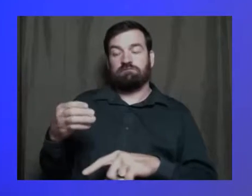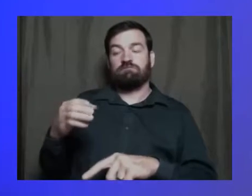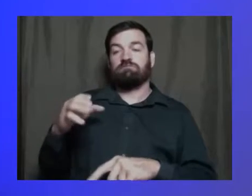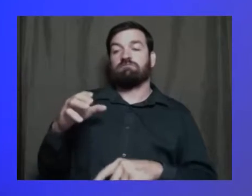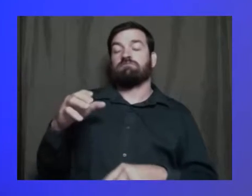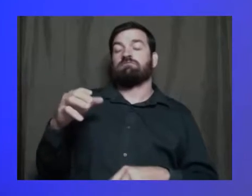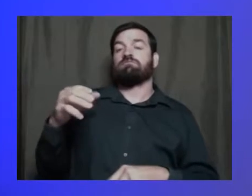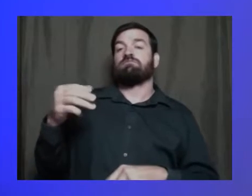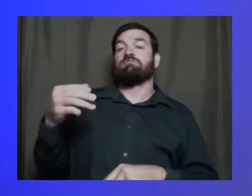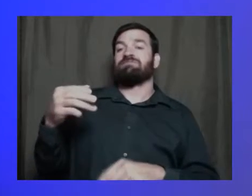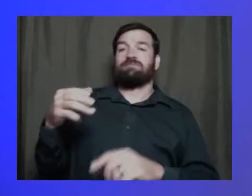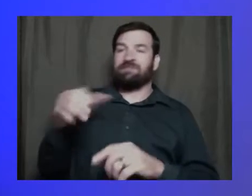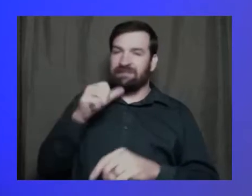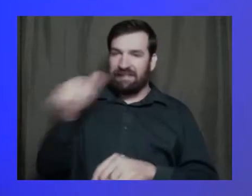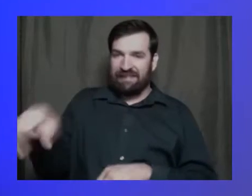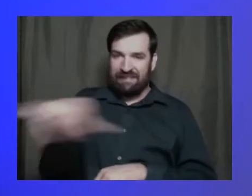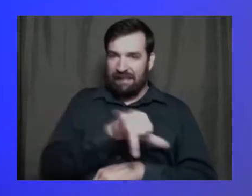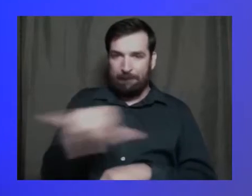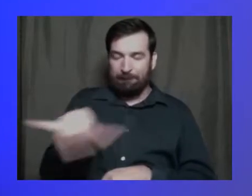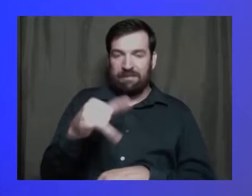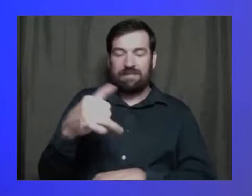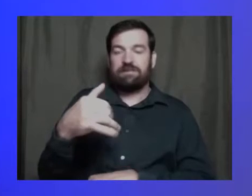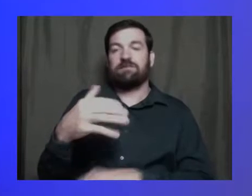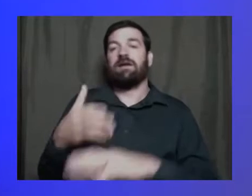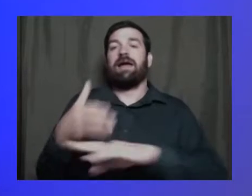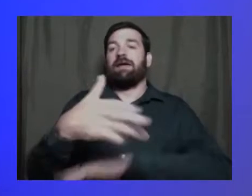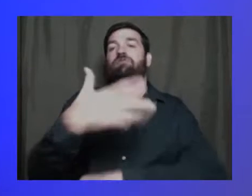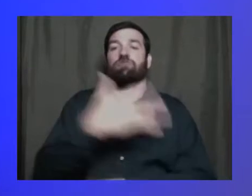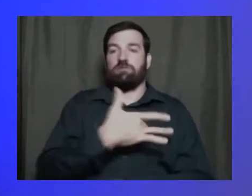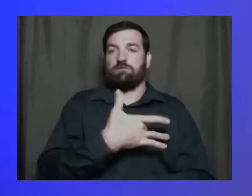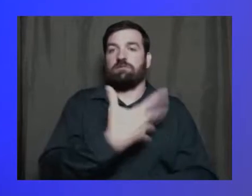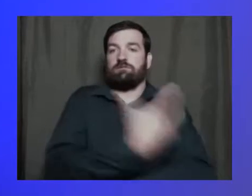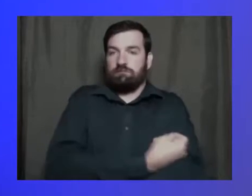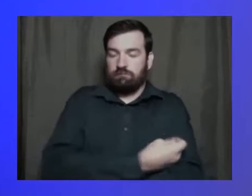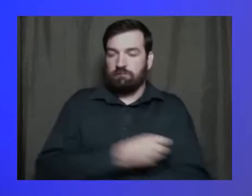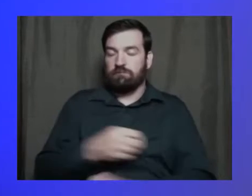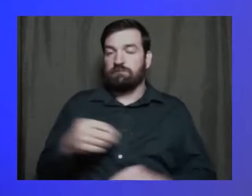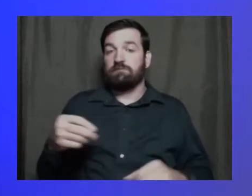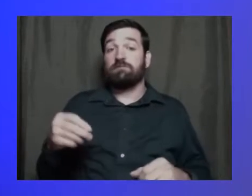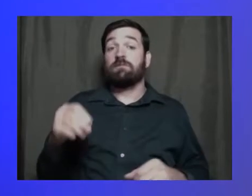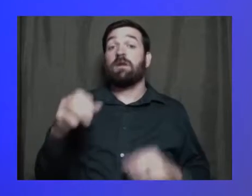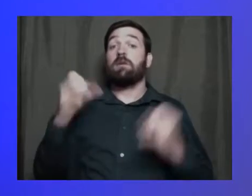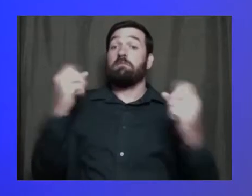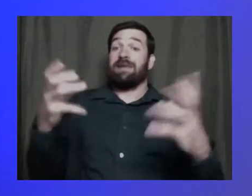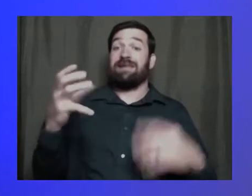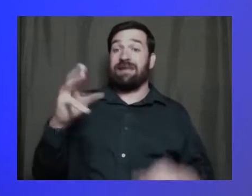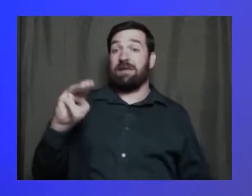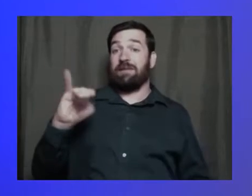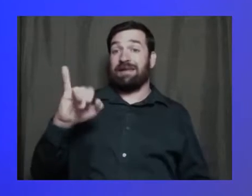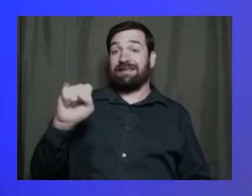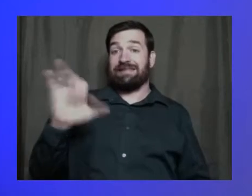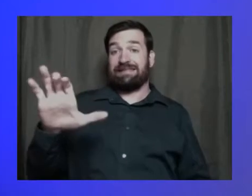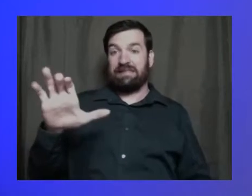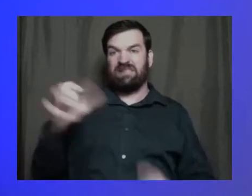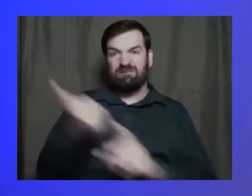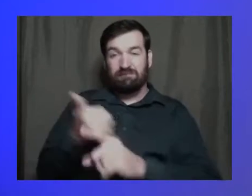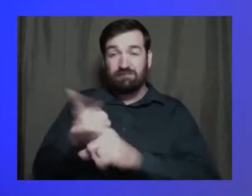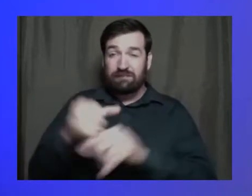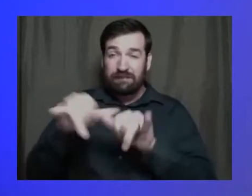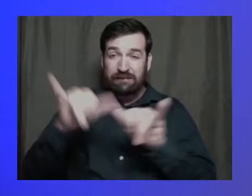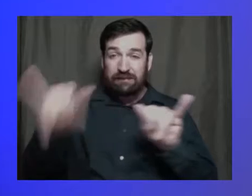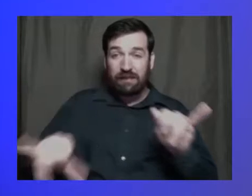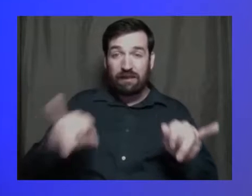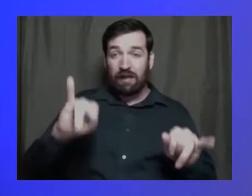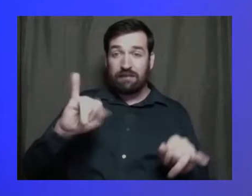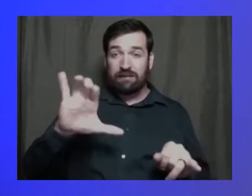vaccine myocarditis, And these cases are severe. Many of these MISC cases, these children are in the ICU, and they are requiring